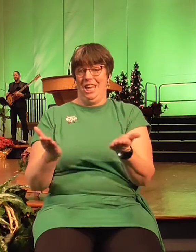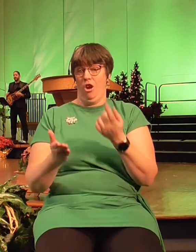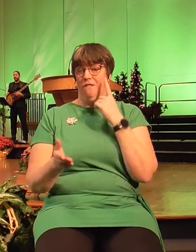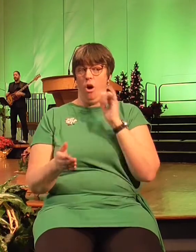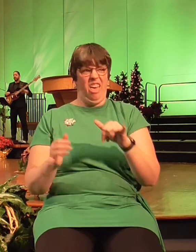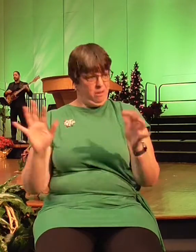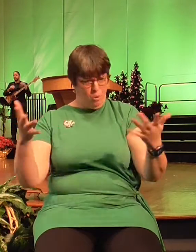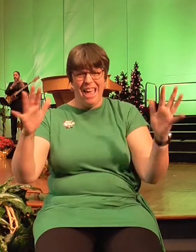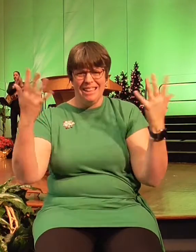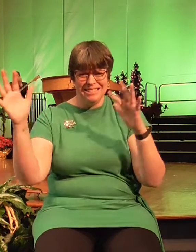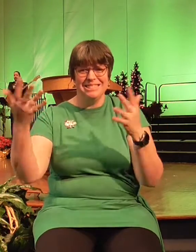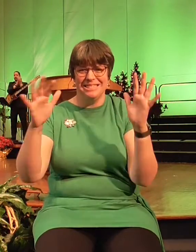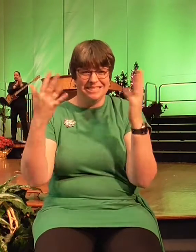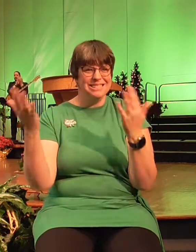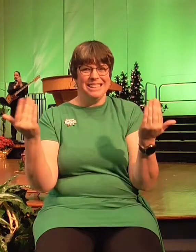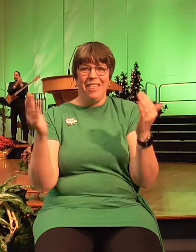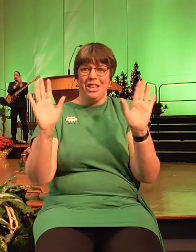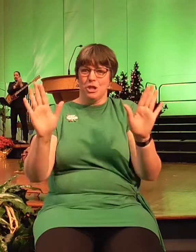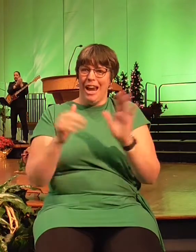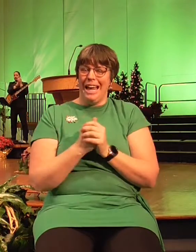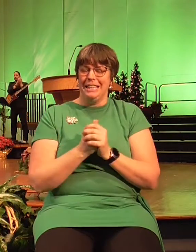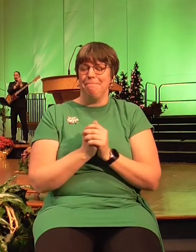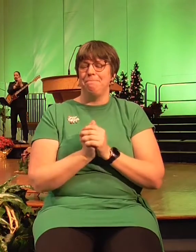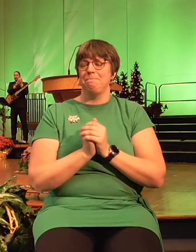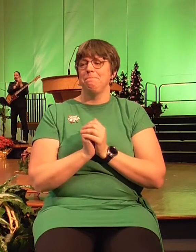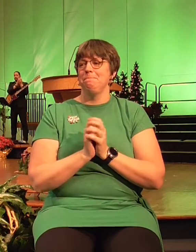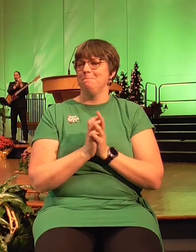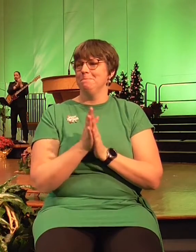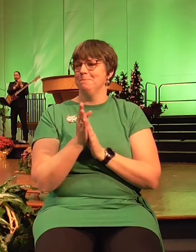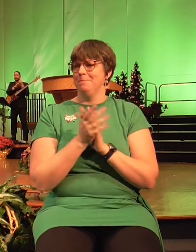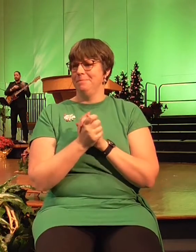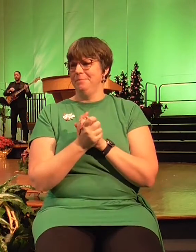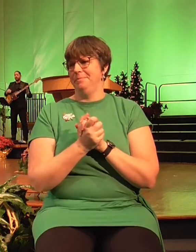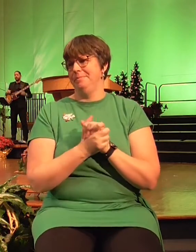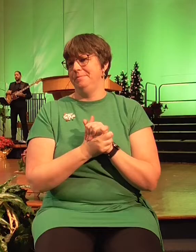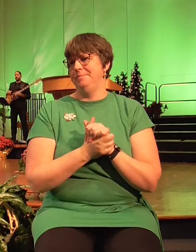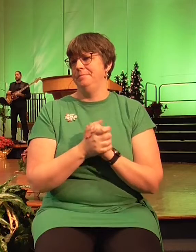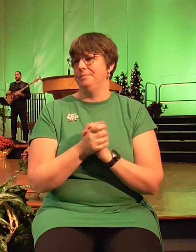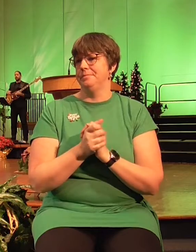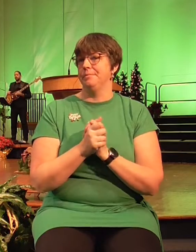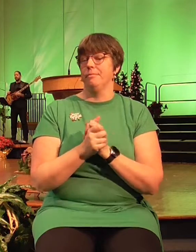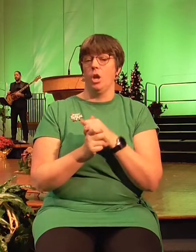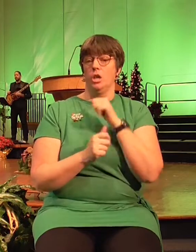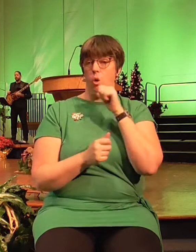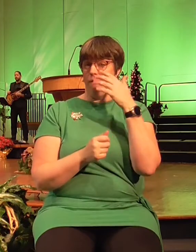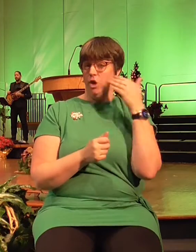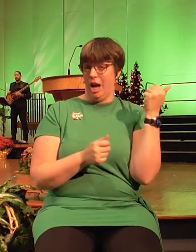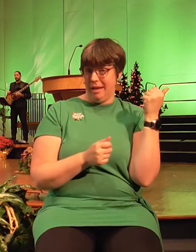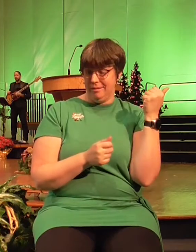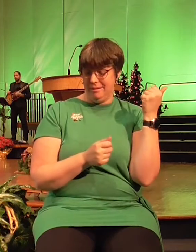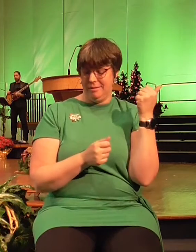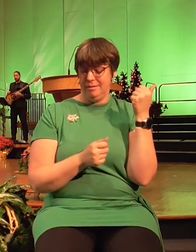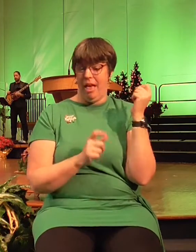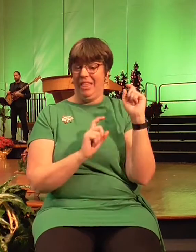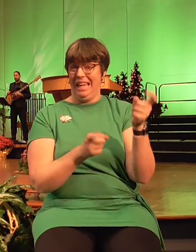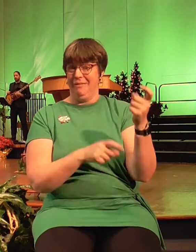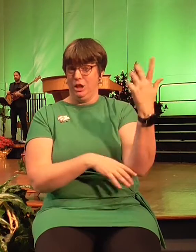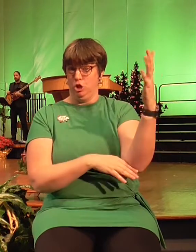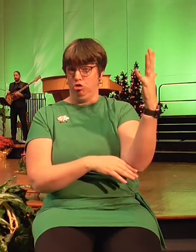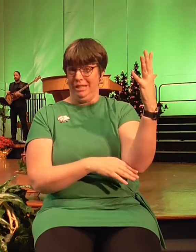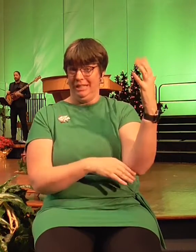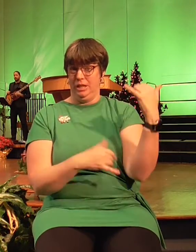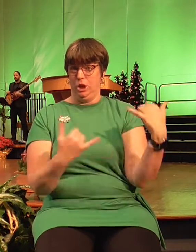be here for that. Yeah, we can applaud that. Isn't that great? Yes. And don't forget the